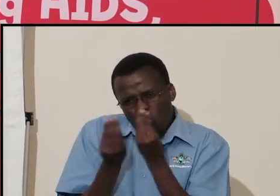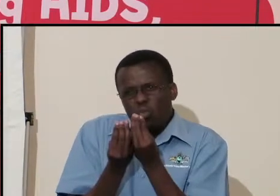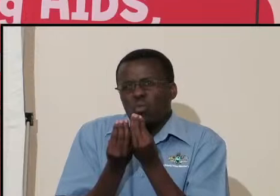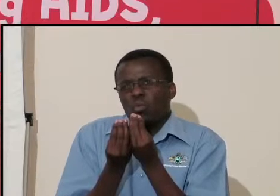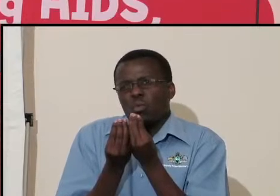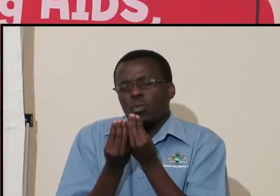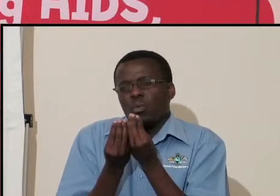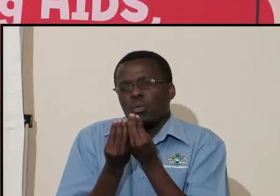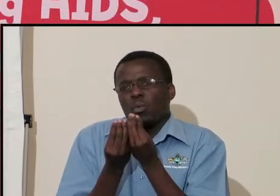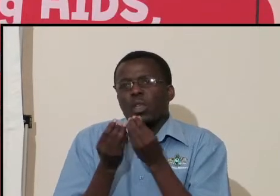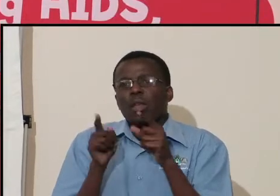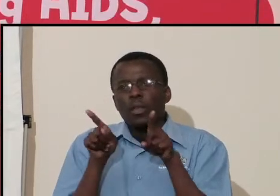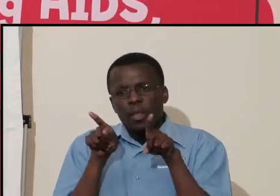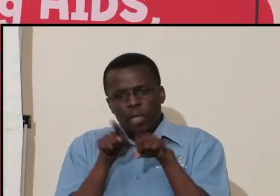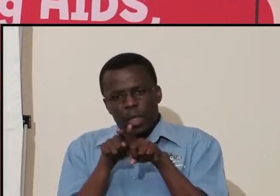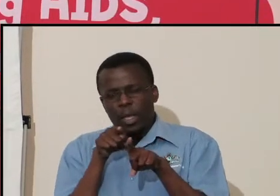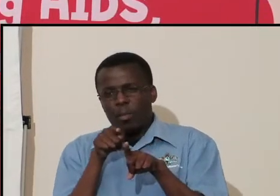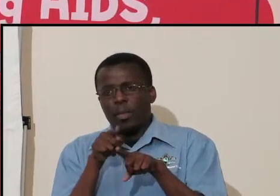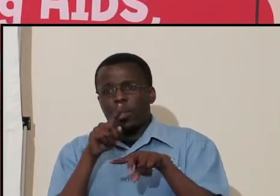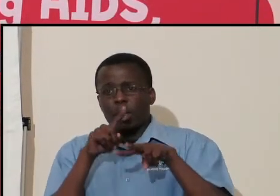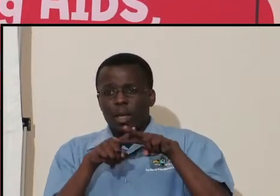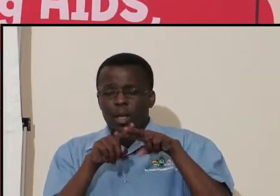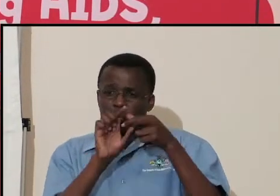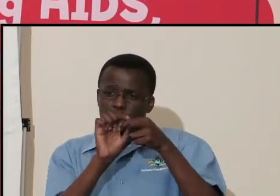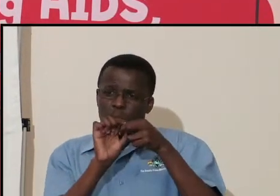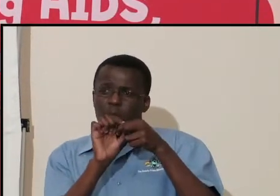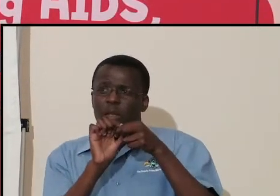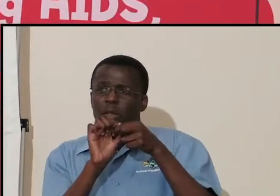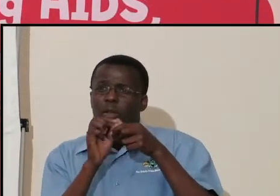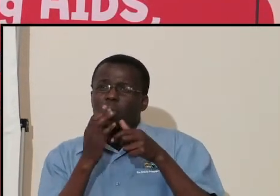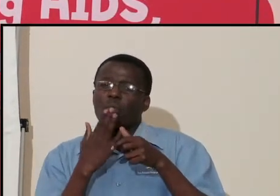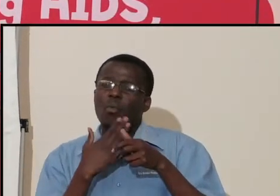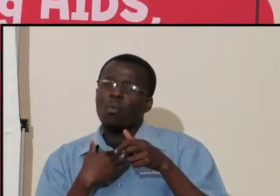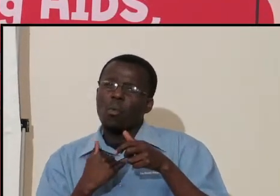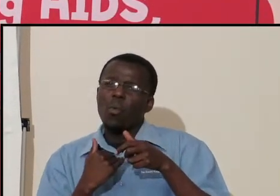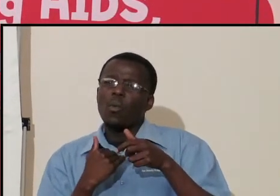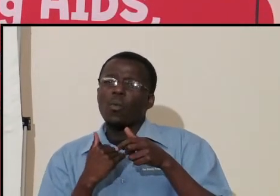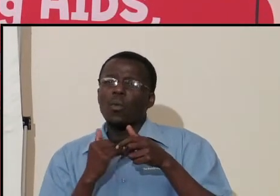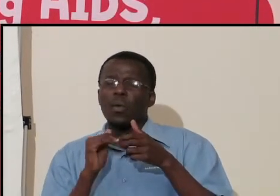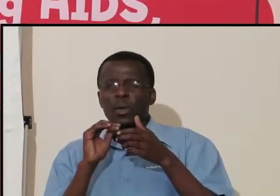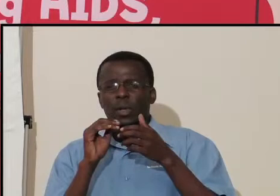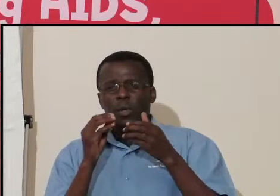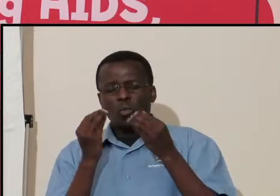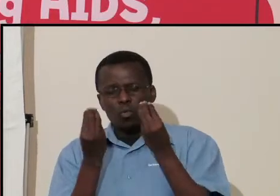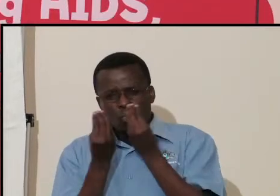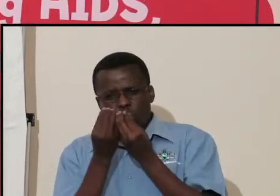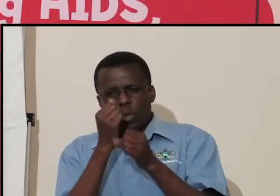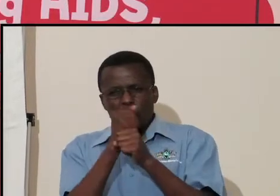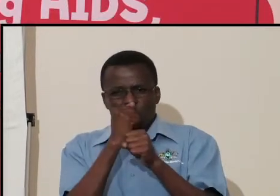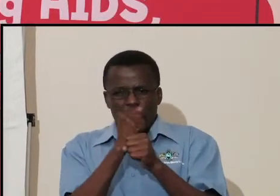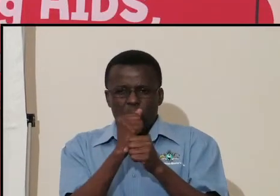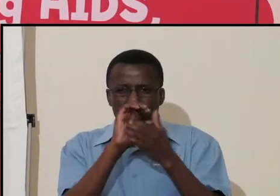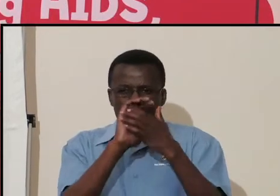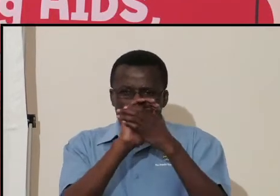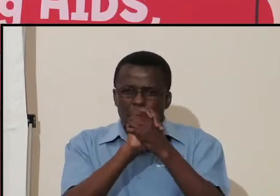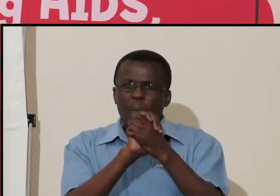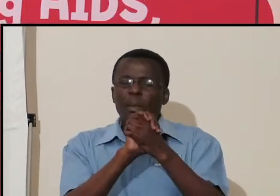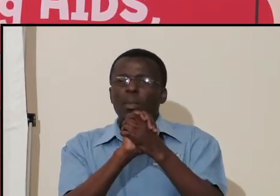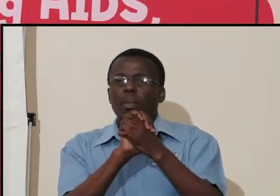As Nature, we have seen the cooperation, the partnership we have